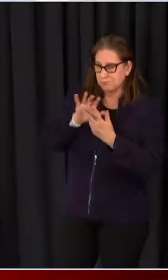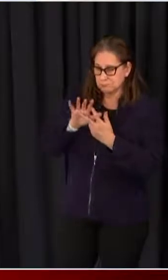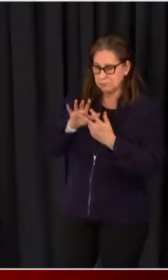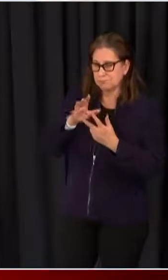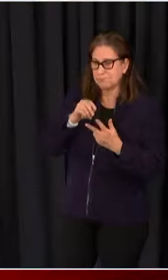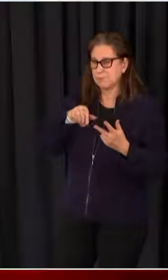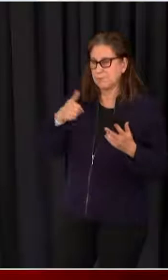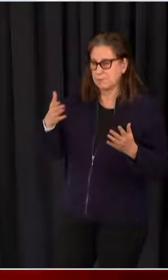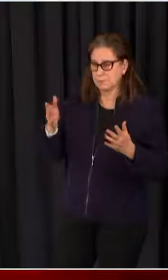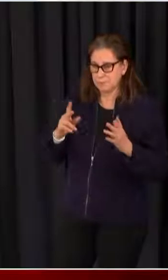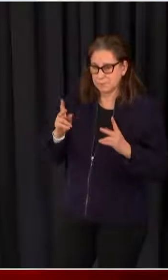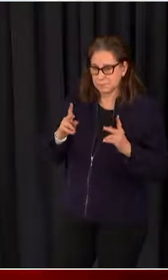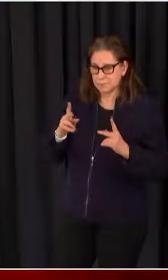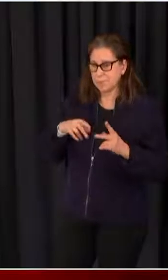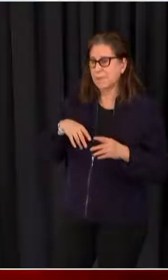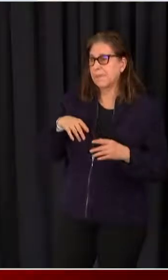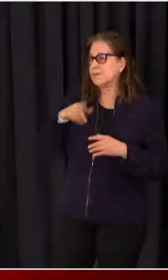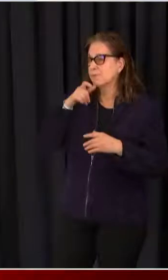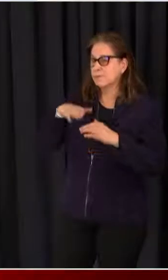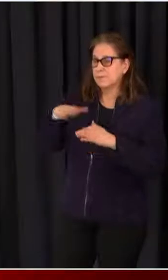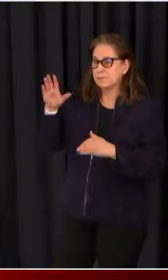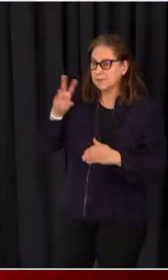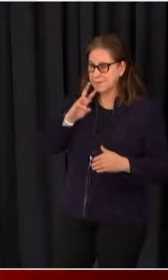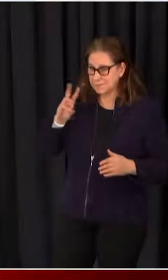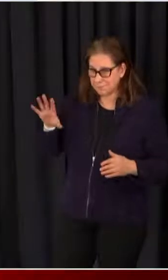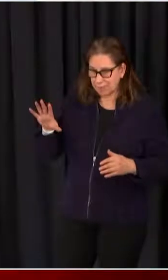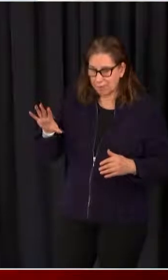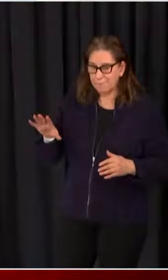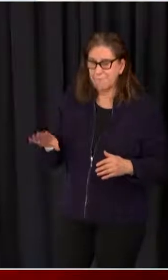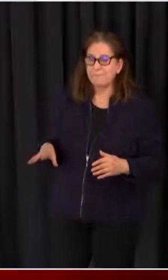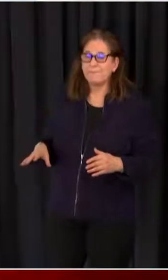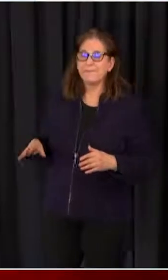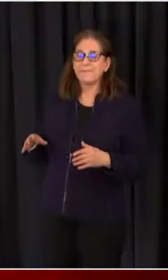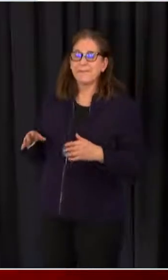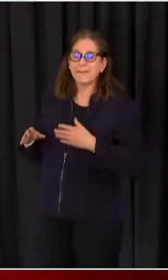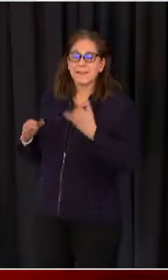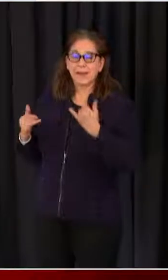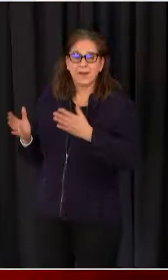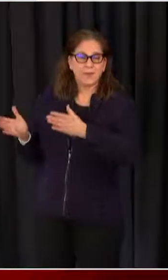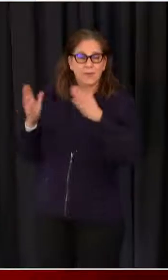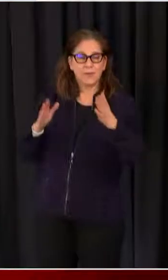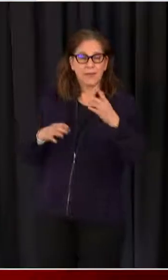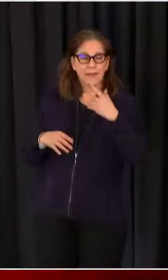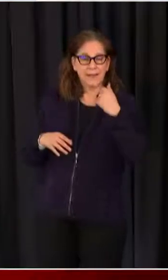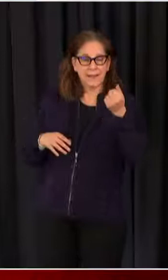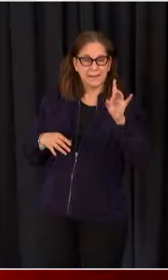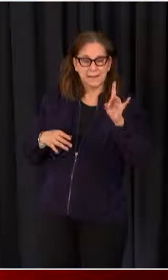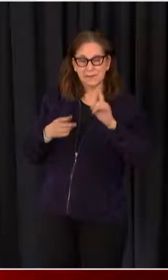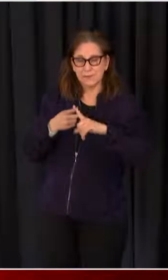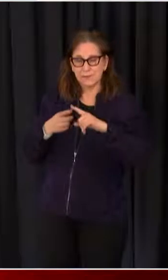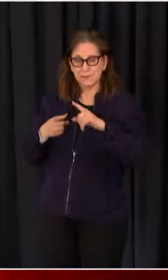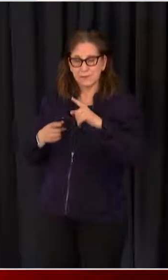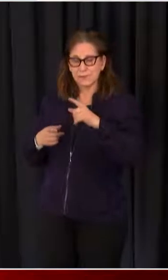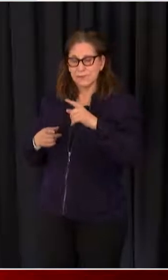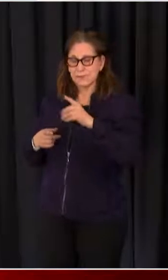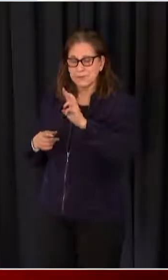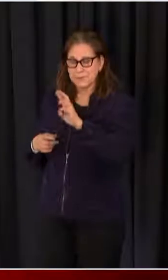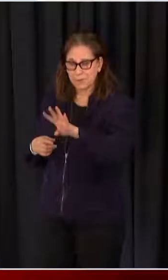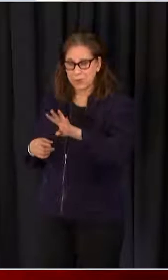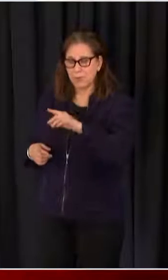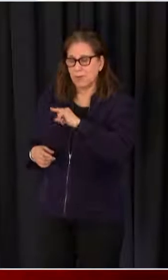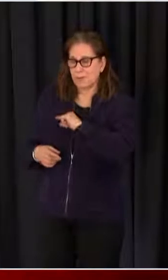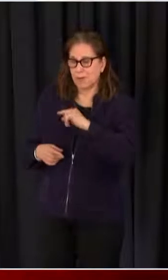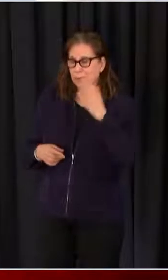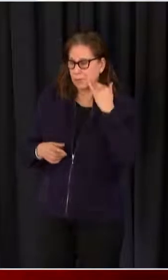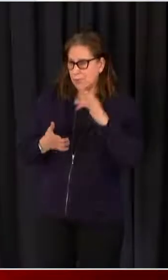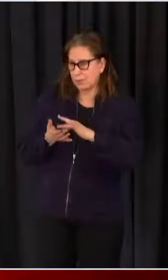move to people over 65, and then individuals 18 to 64 with qualifying medical conditions. So you can appreciate, I hope, that our